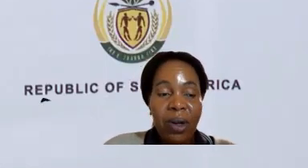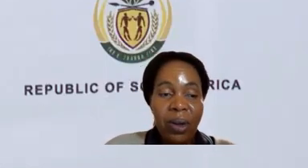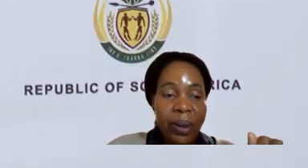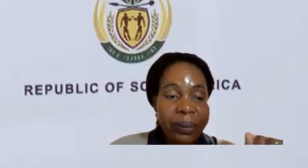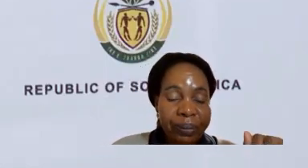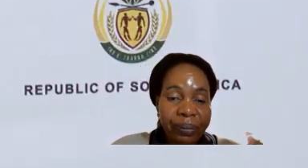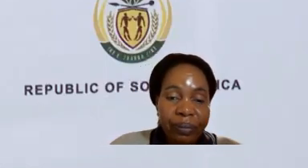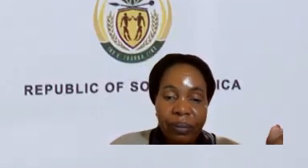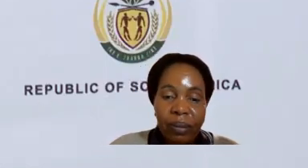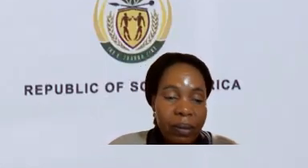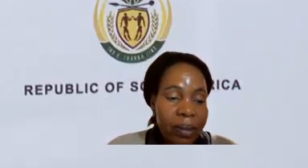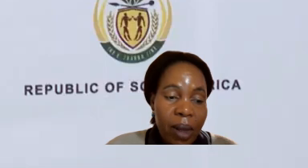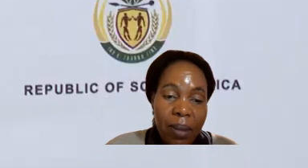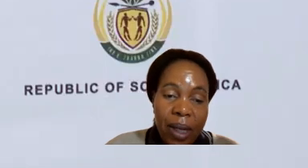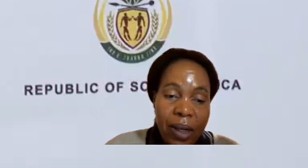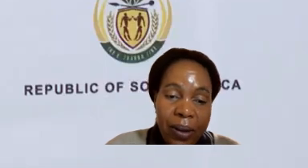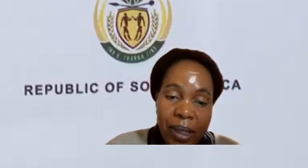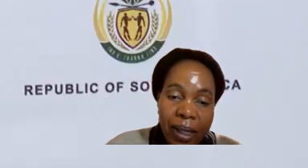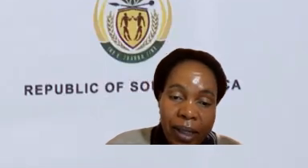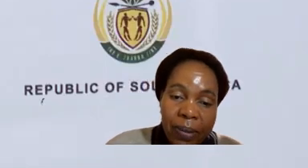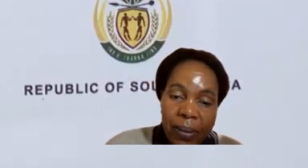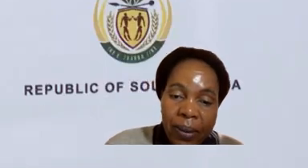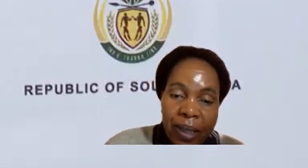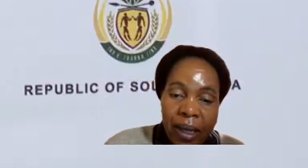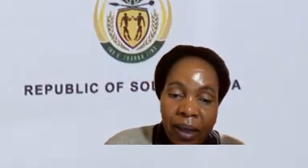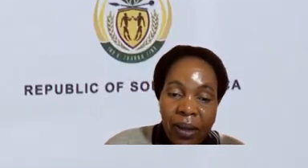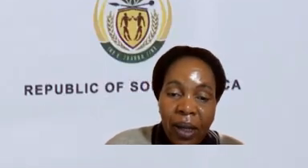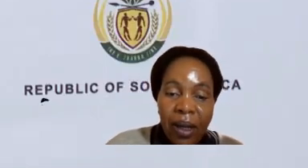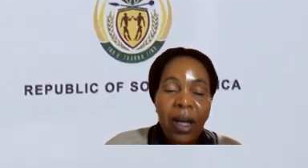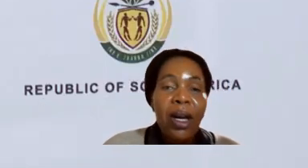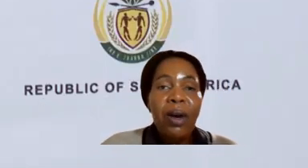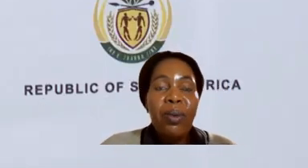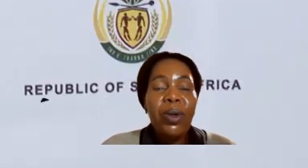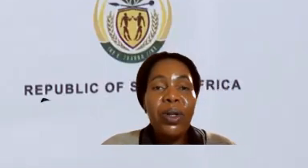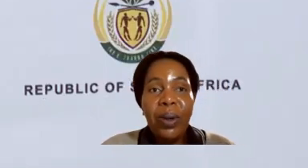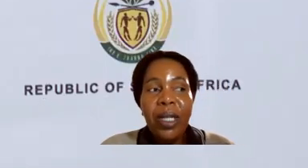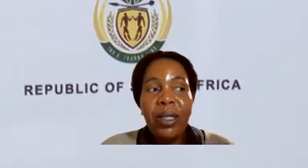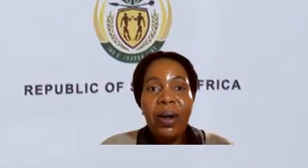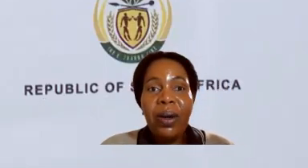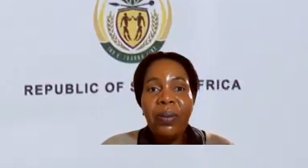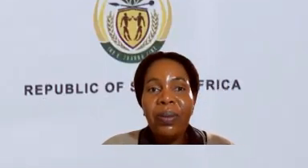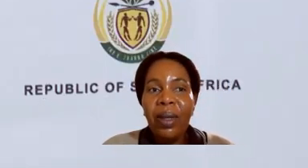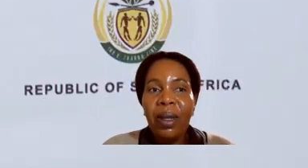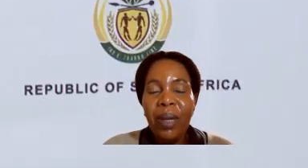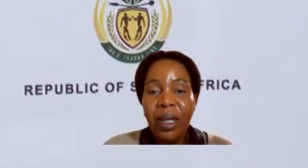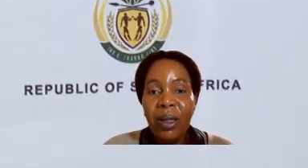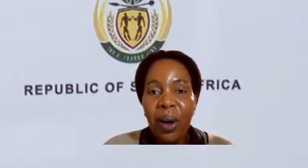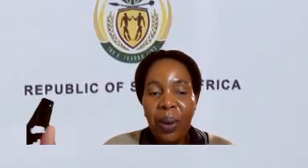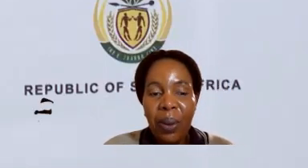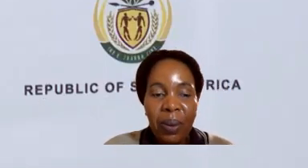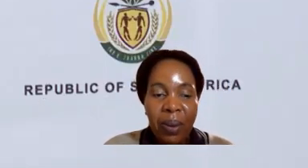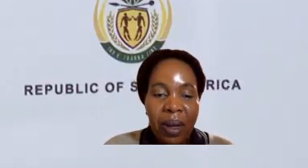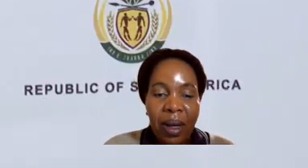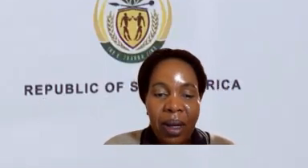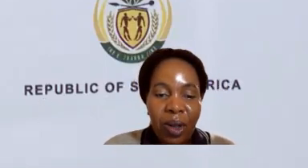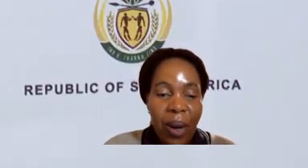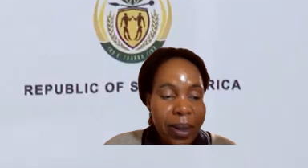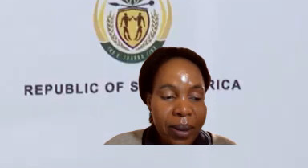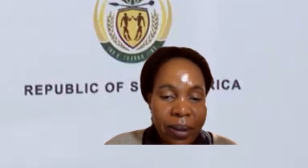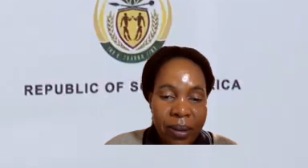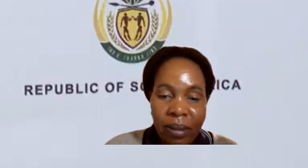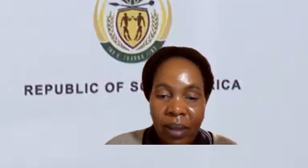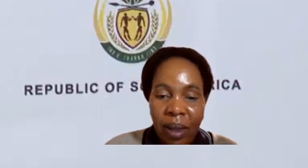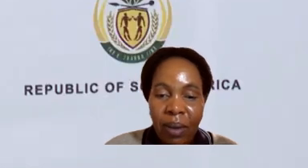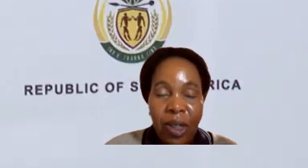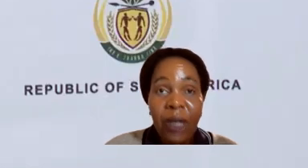I know I wouldn't do it. But, you know, these elite people say they would do it. So please go. Show